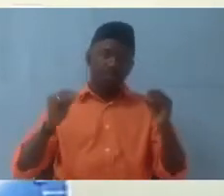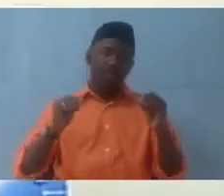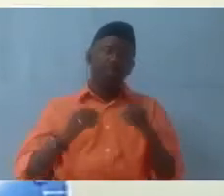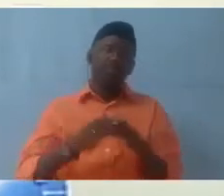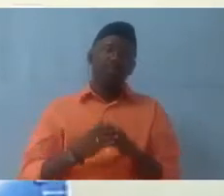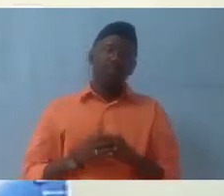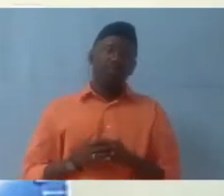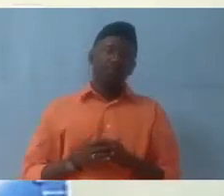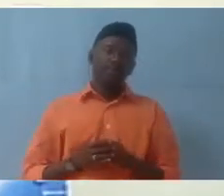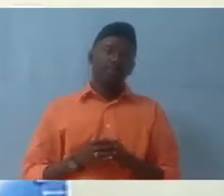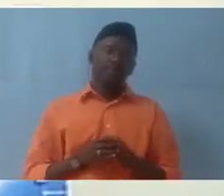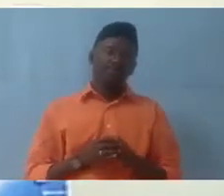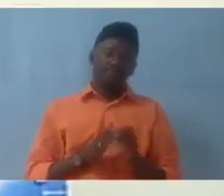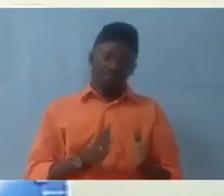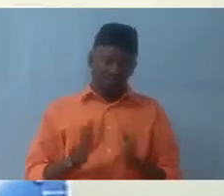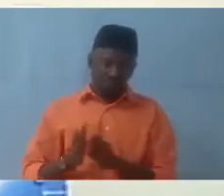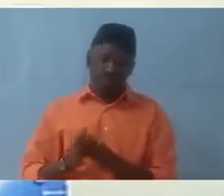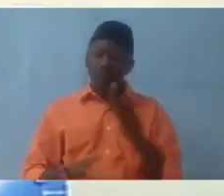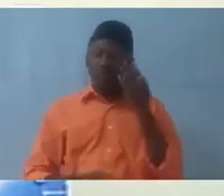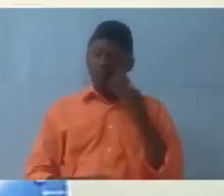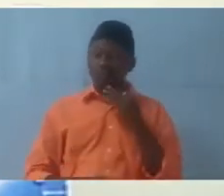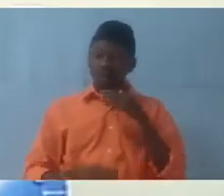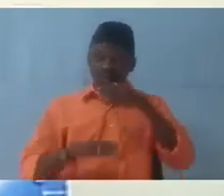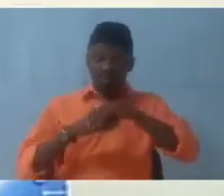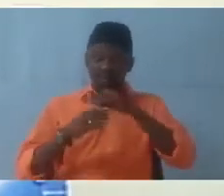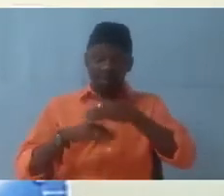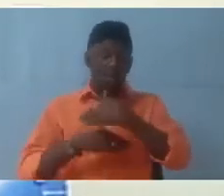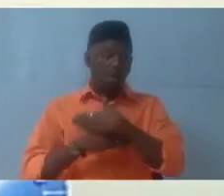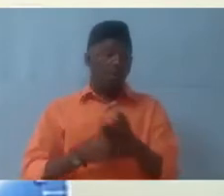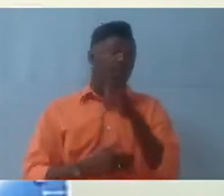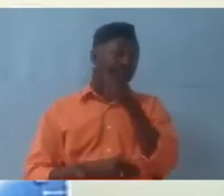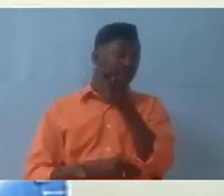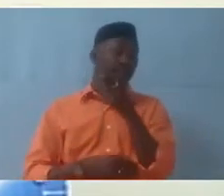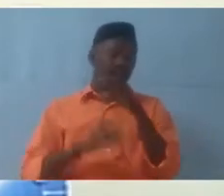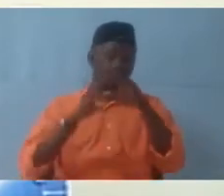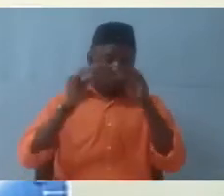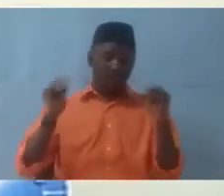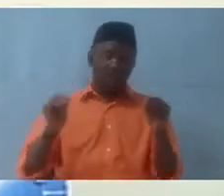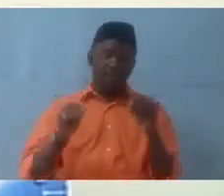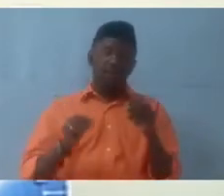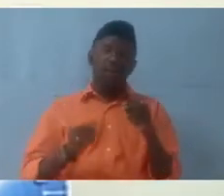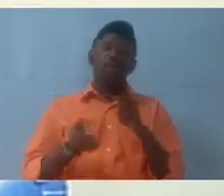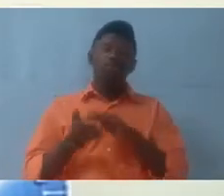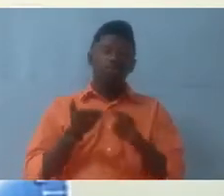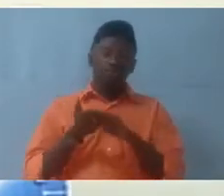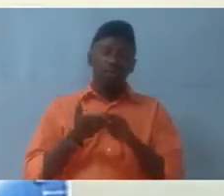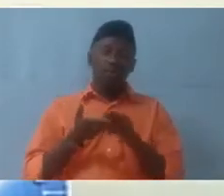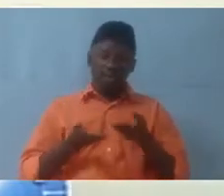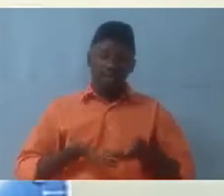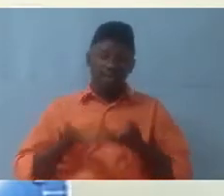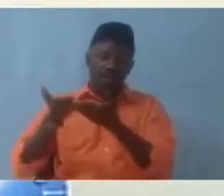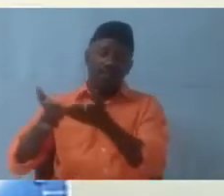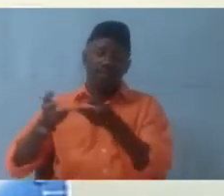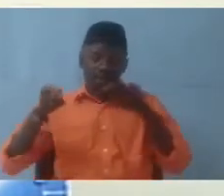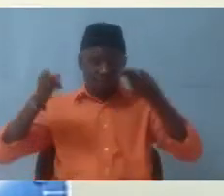And when files are opened at the AG's chambers, they are usually assigned to a counsel.